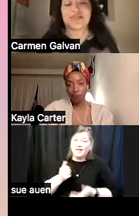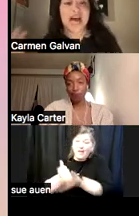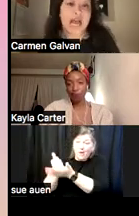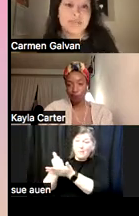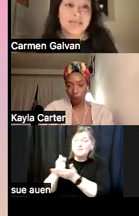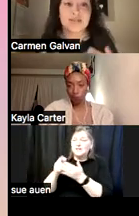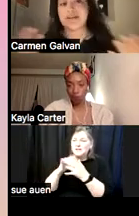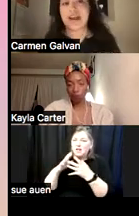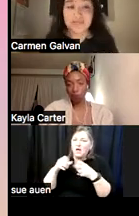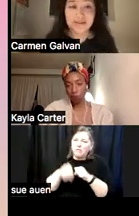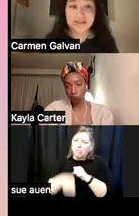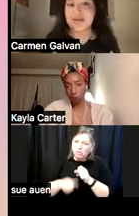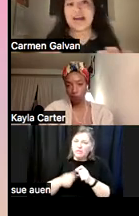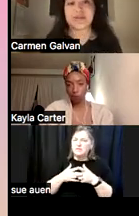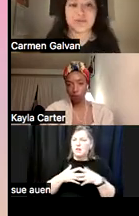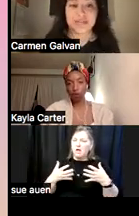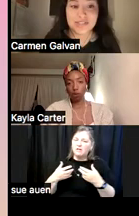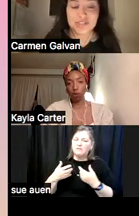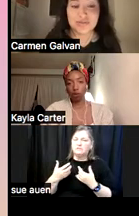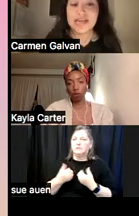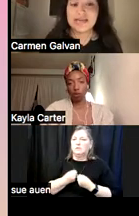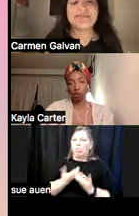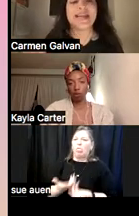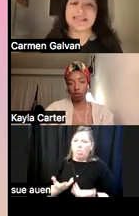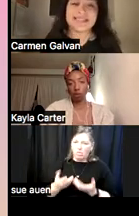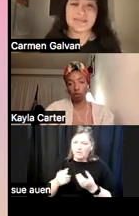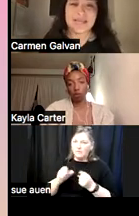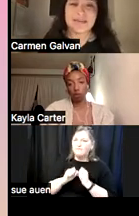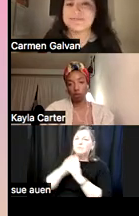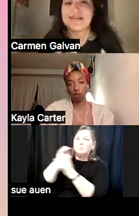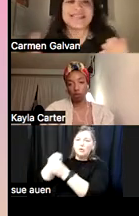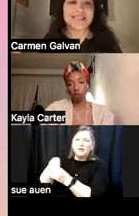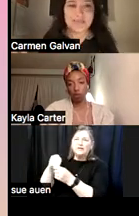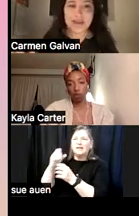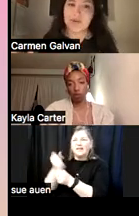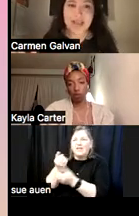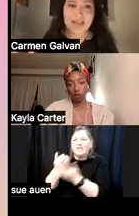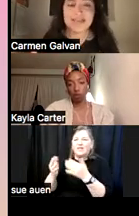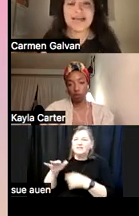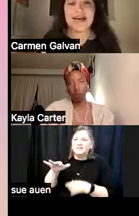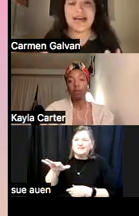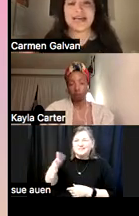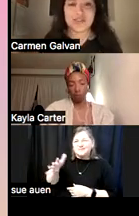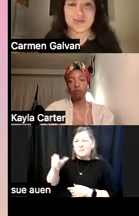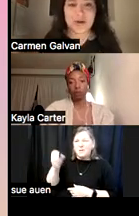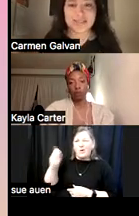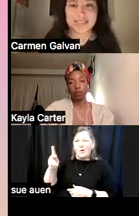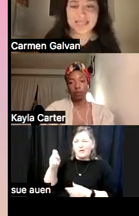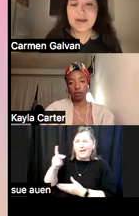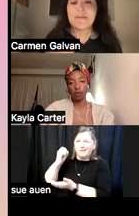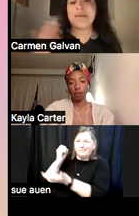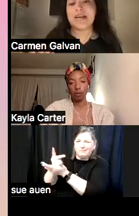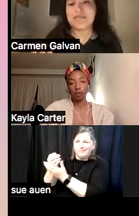a lot of time and a lot of effort that we have to put into getting something semi-okay into a